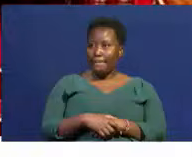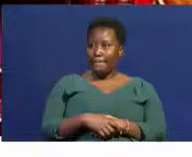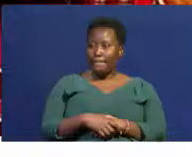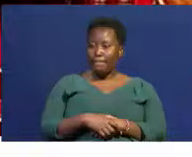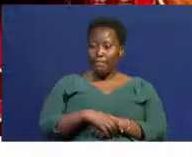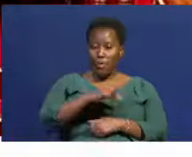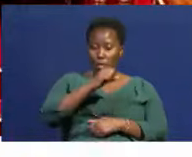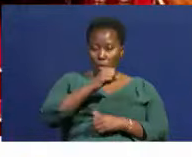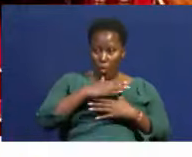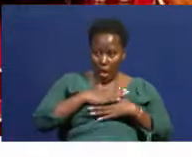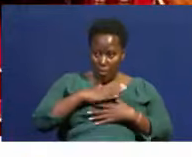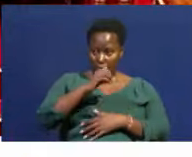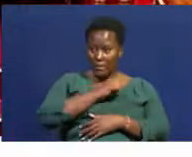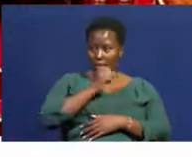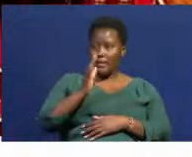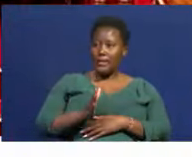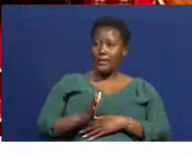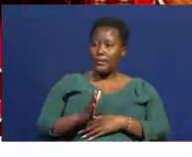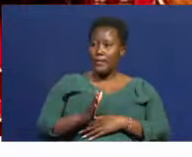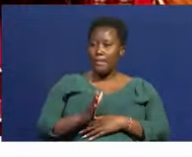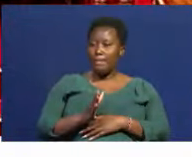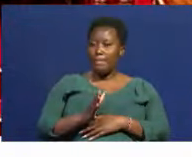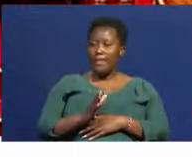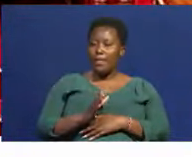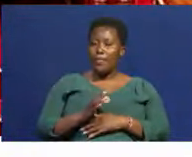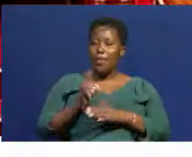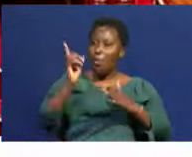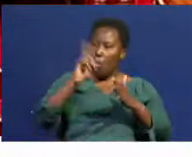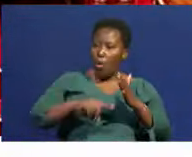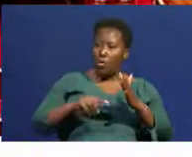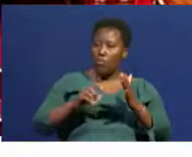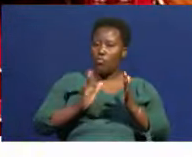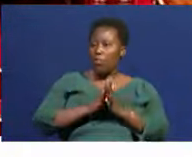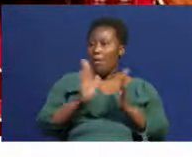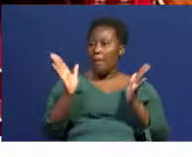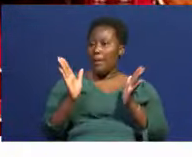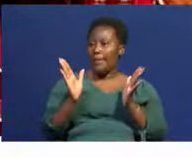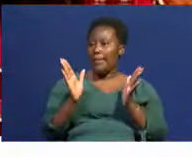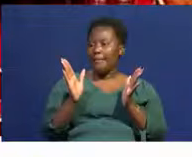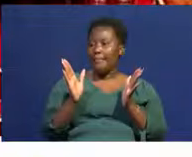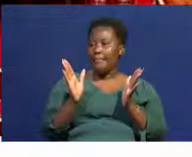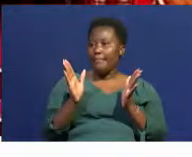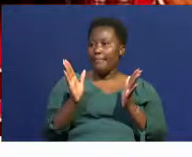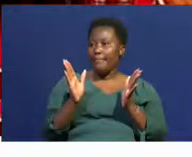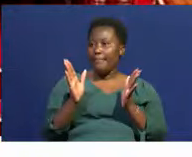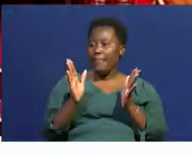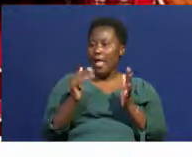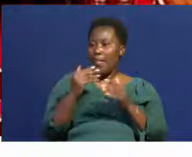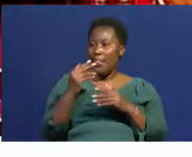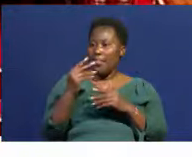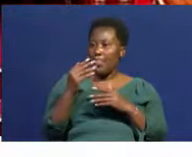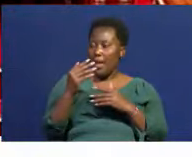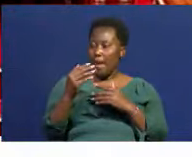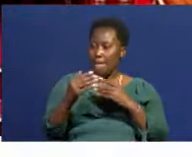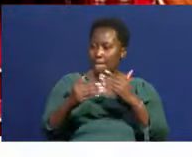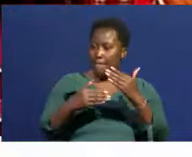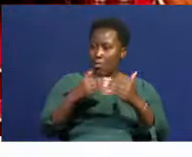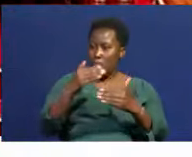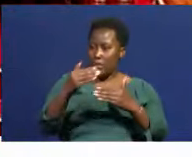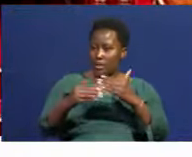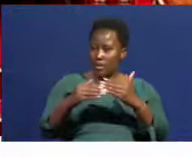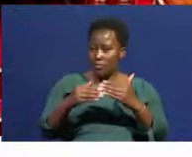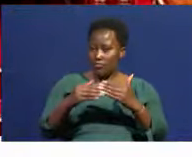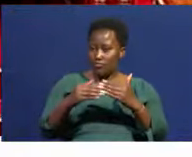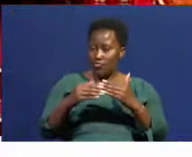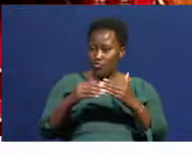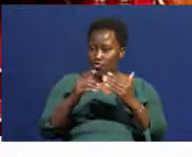Honorable senators, the chapter we are just about to open, the process we are just about to